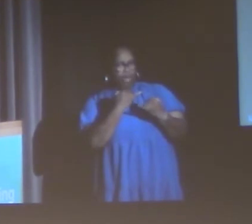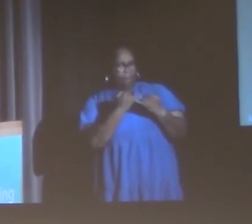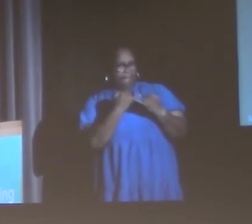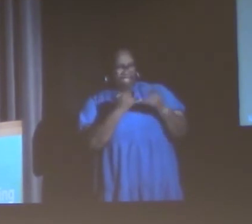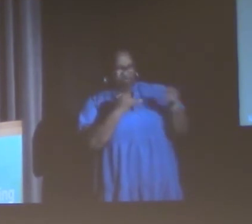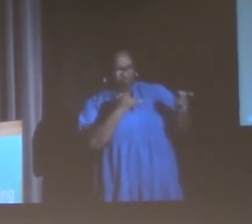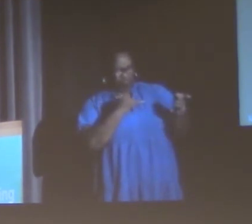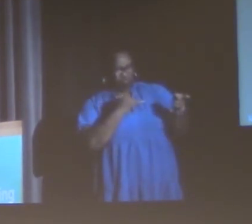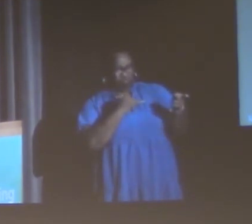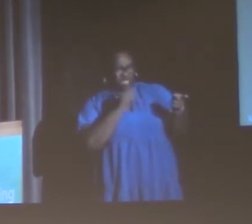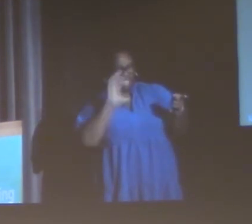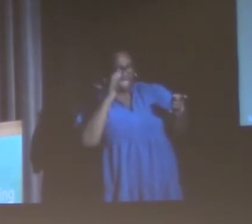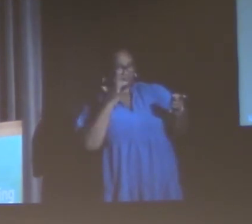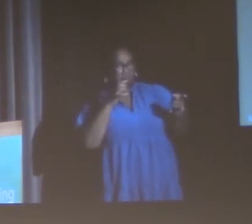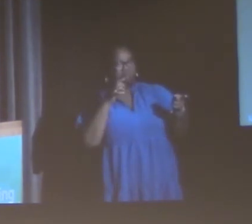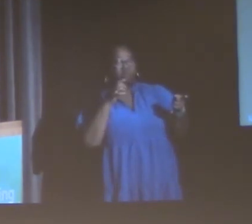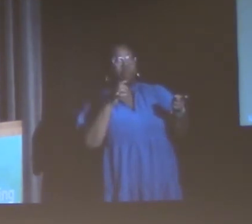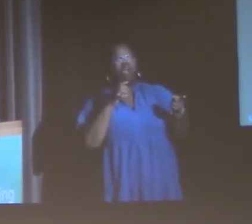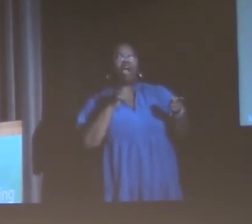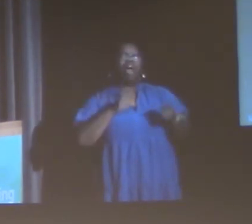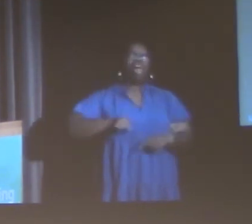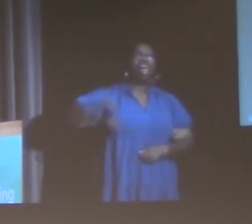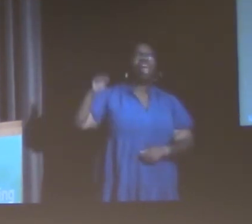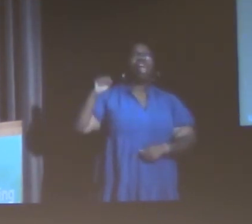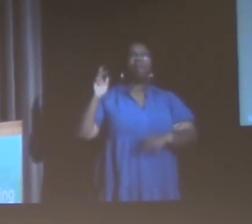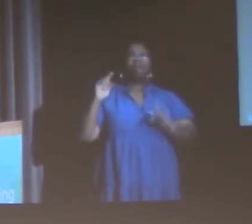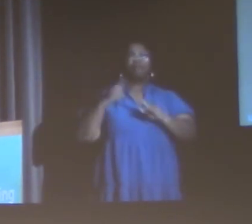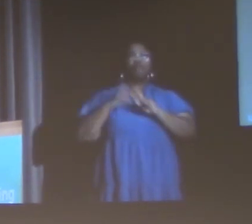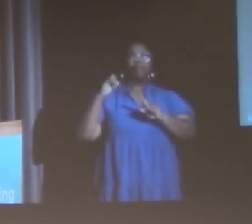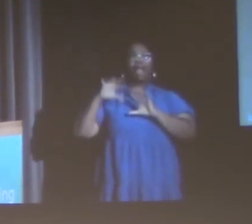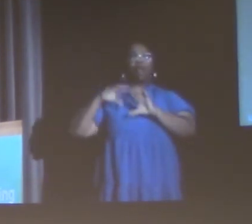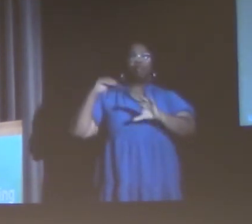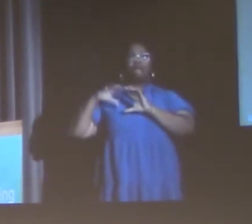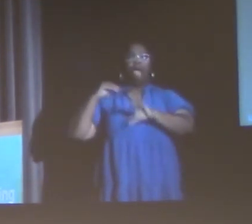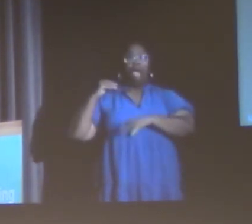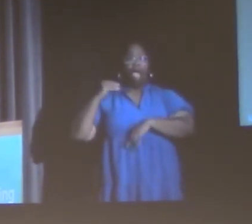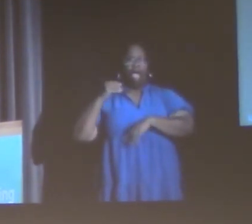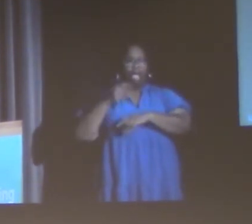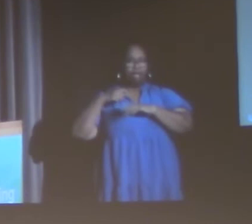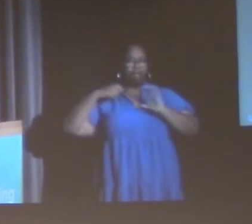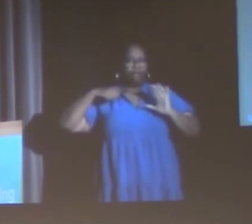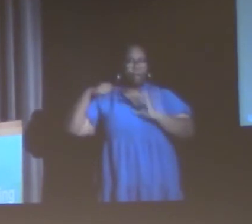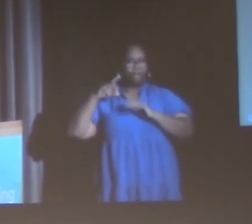from outside, making documentaries. Because I